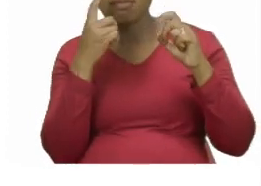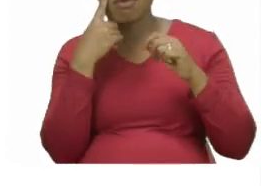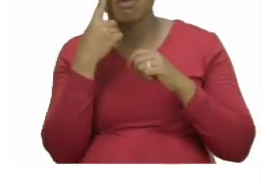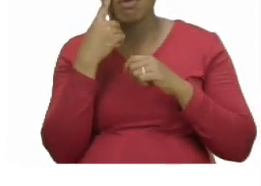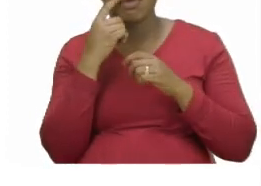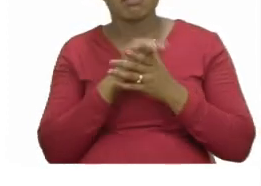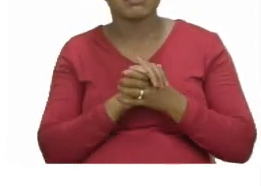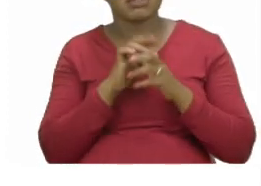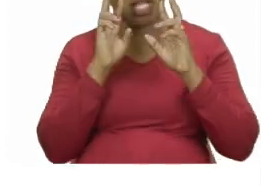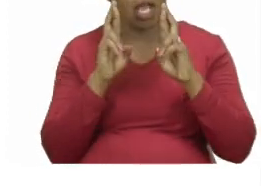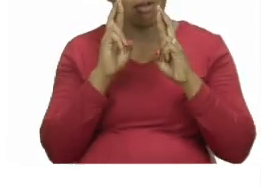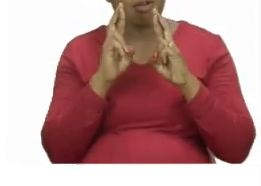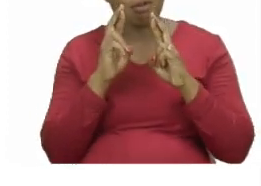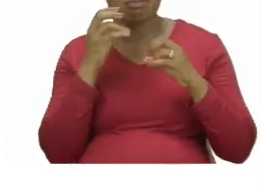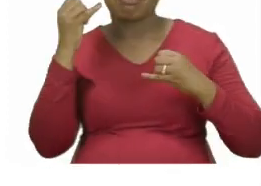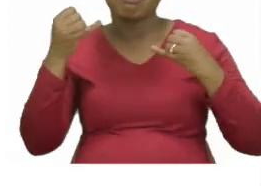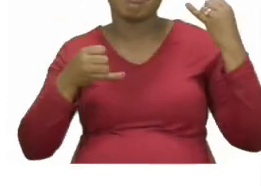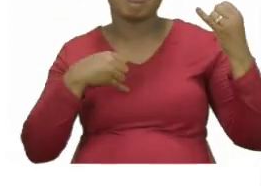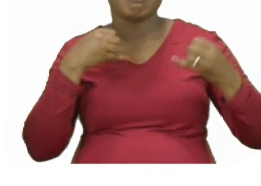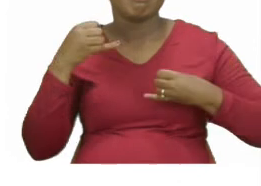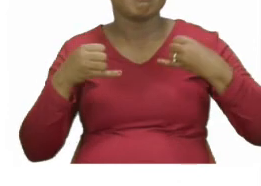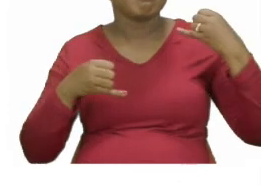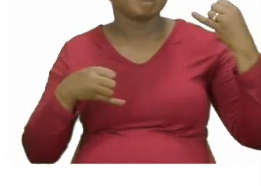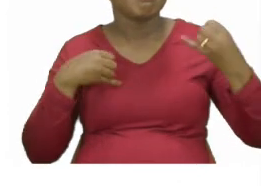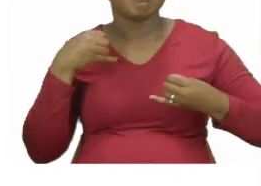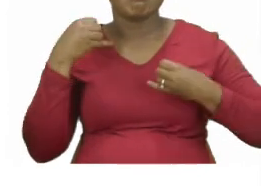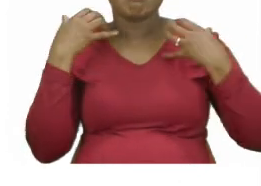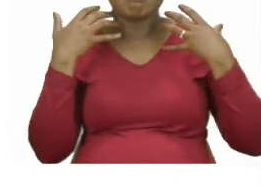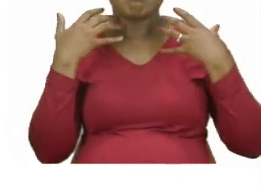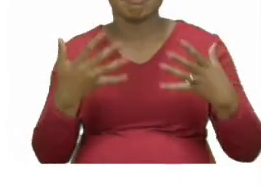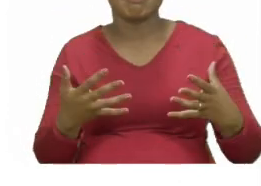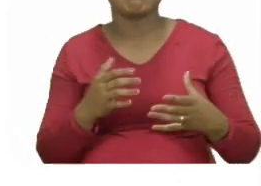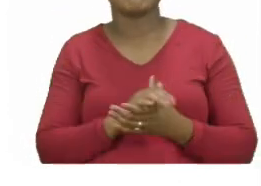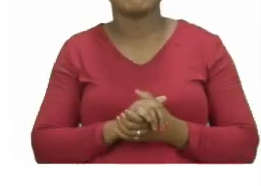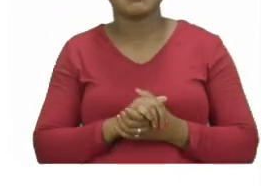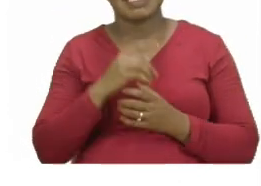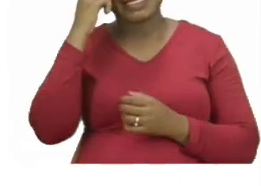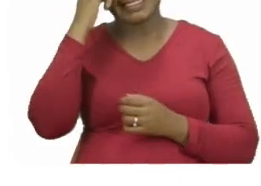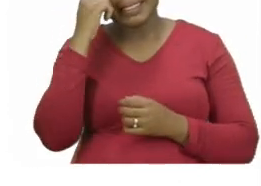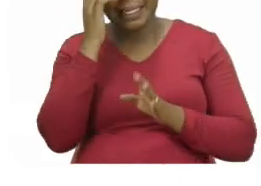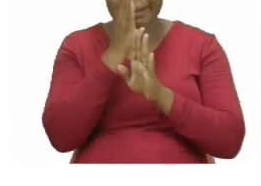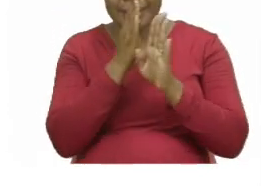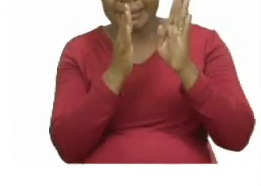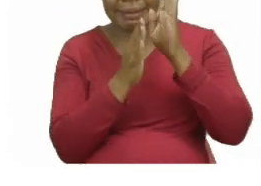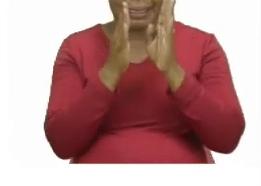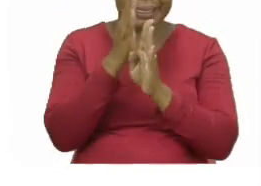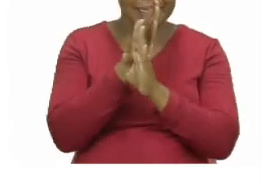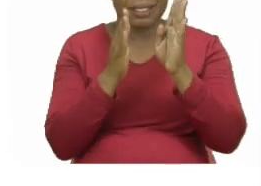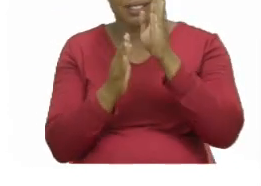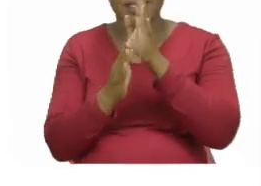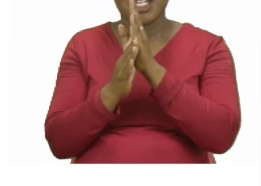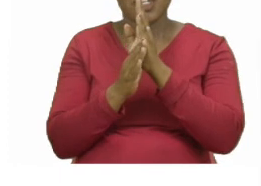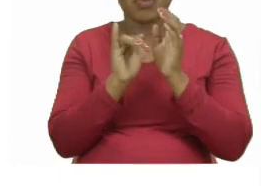a very good time and lots of fun guessing and rearranging your containers. And also don't